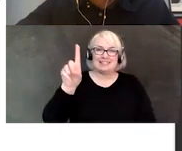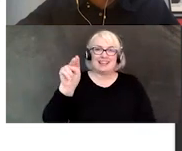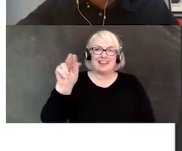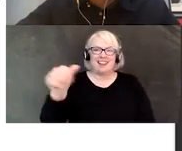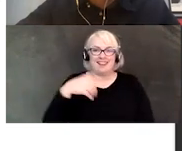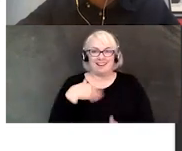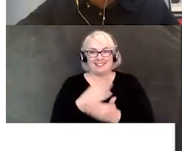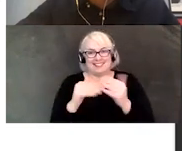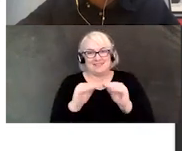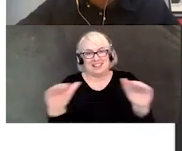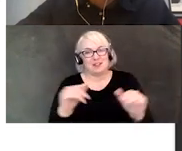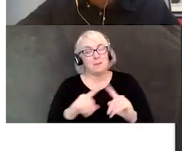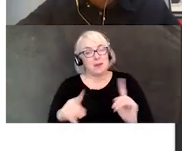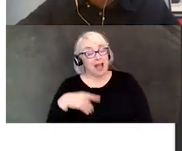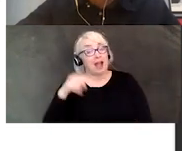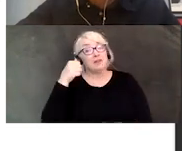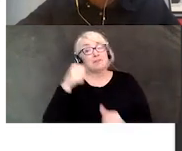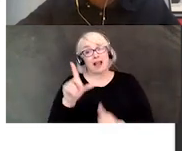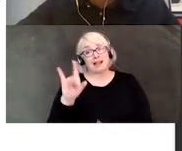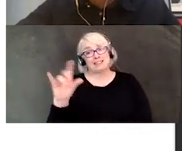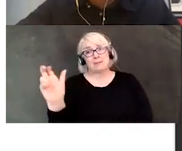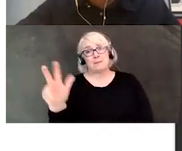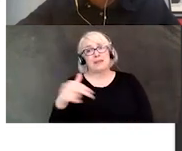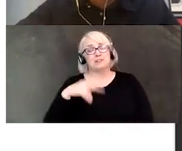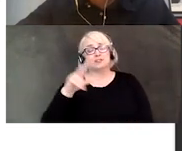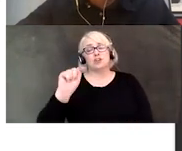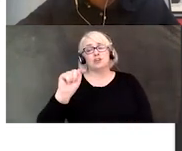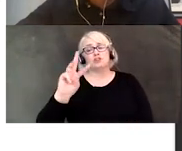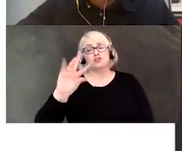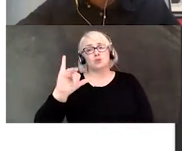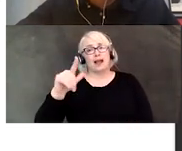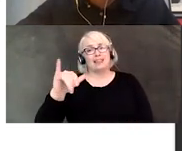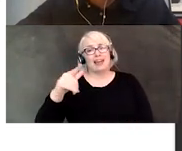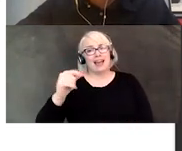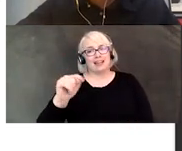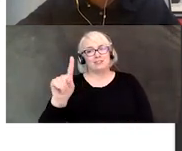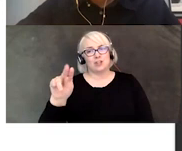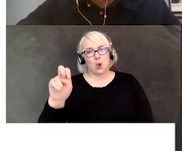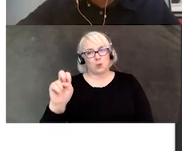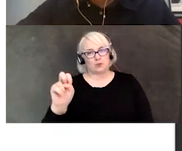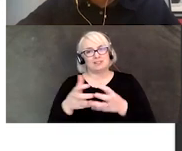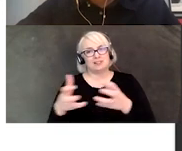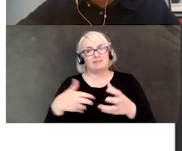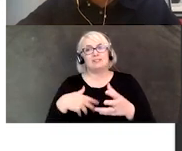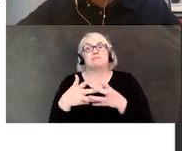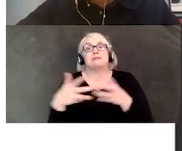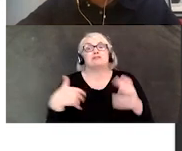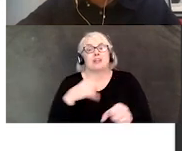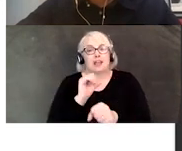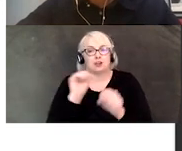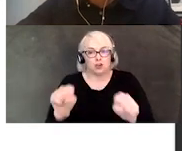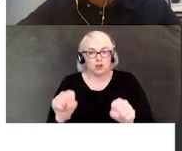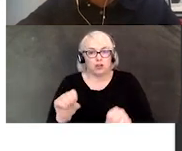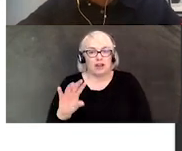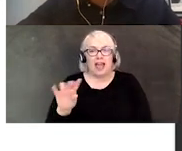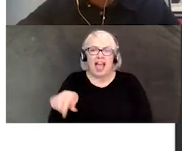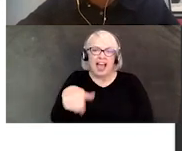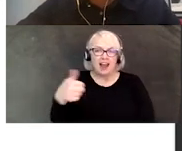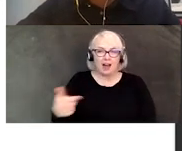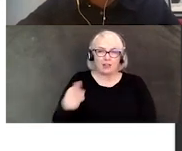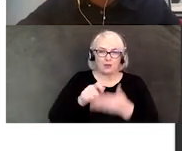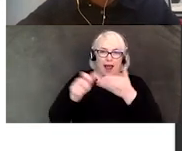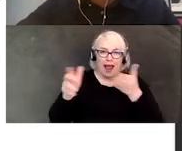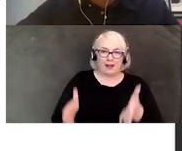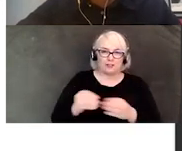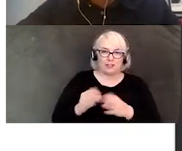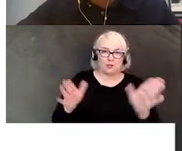stuff as hard as I could. And, and, and there were a couple other writers in the room that were, that were always like, let's go darker. And then